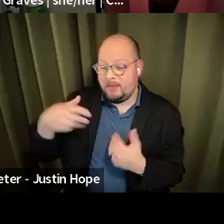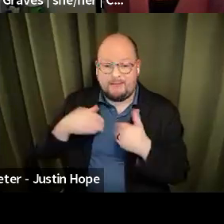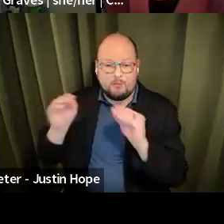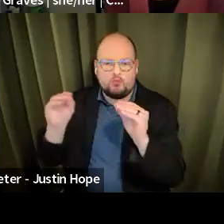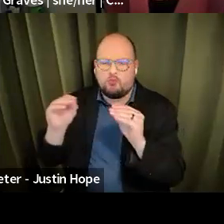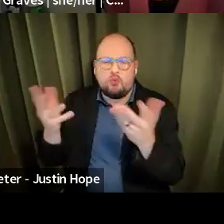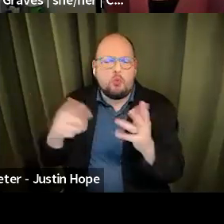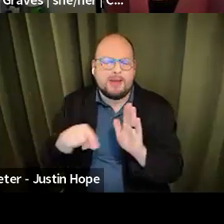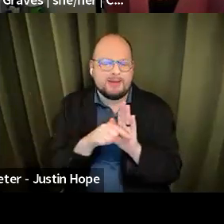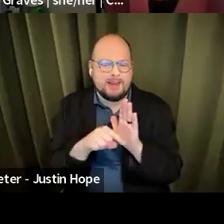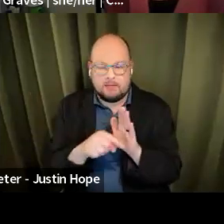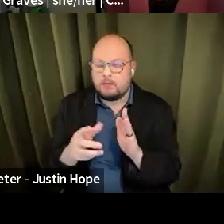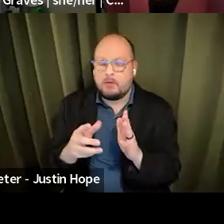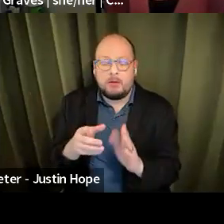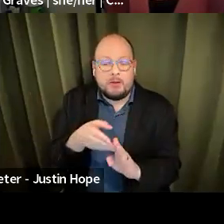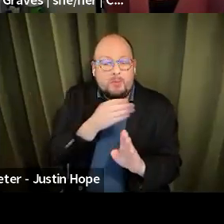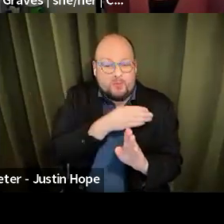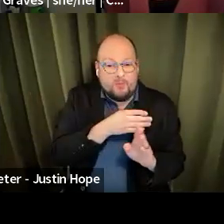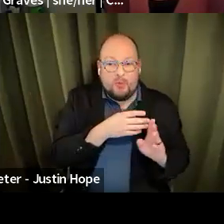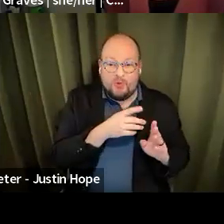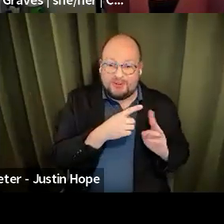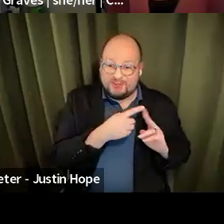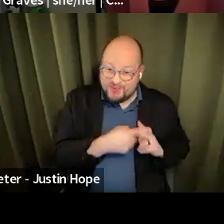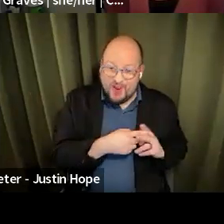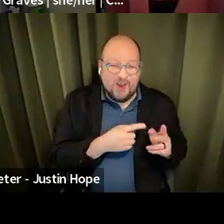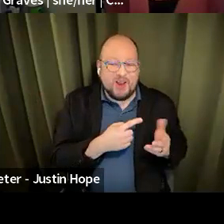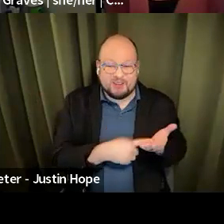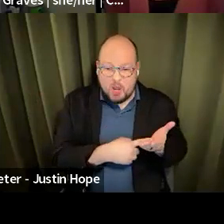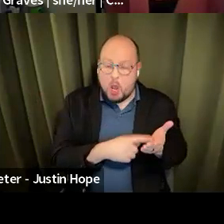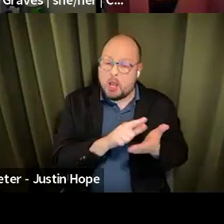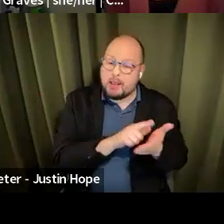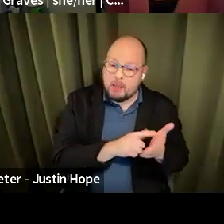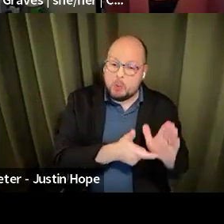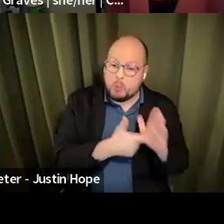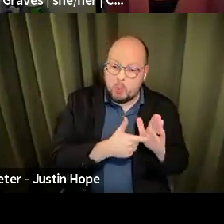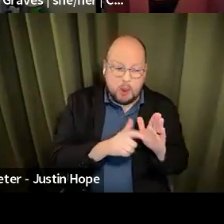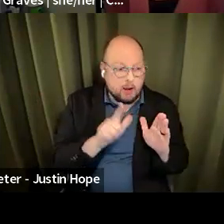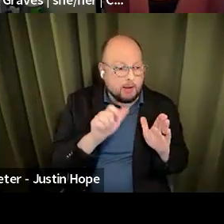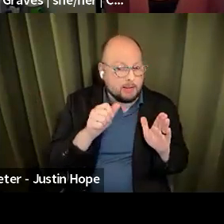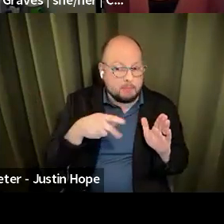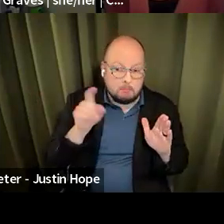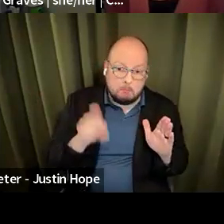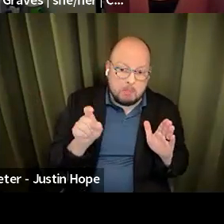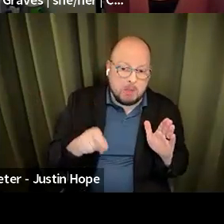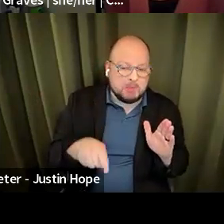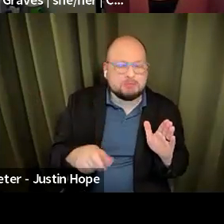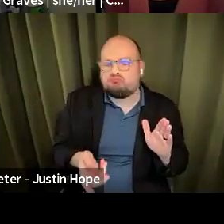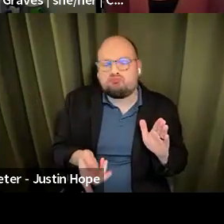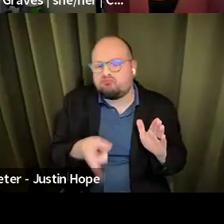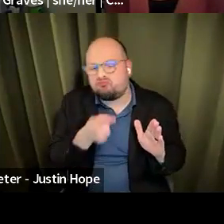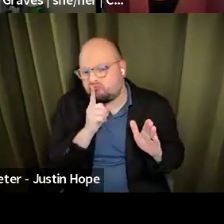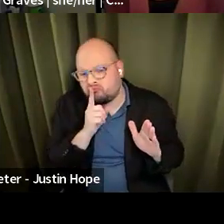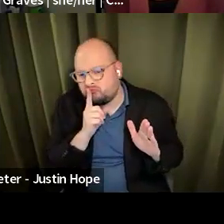We kind of said right near the beginning, well, it's not really legally required to have a plan. You have to have the services